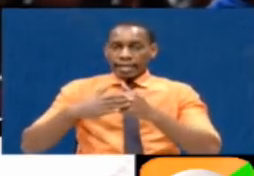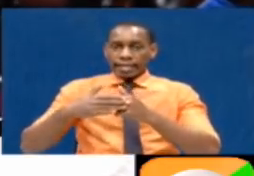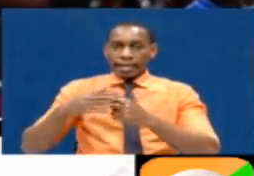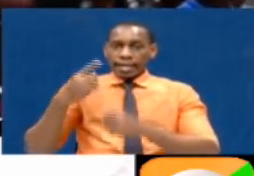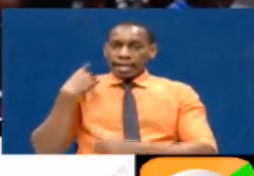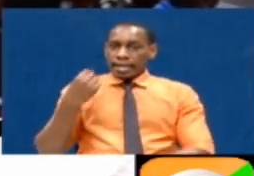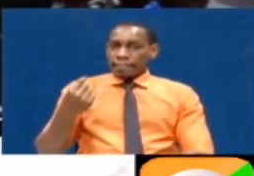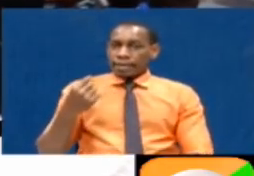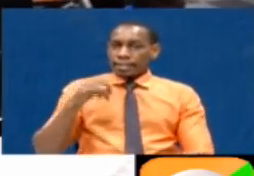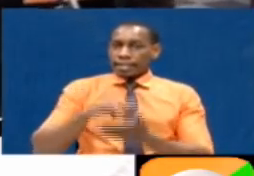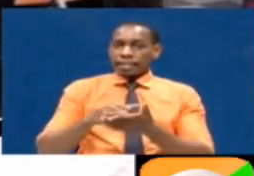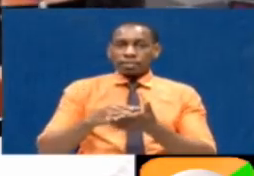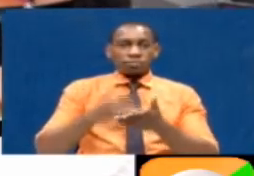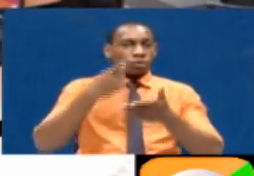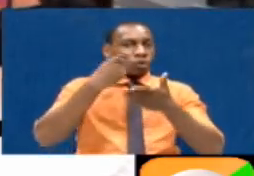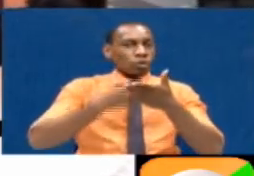is